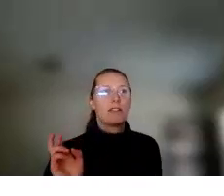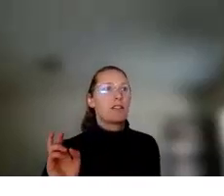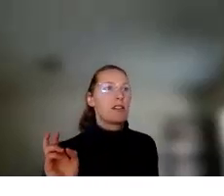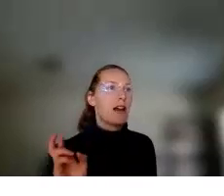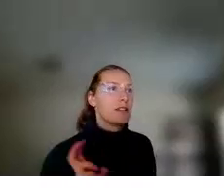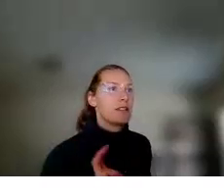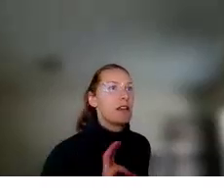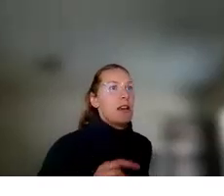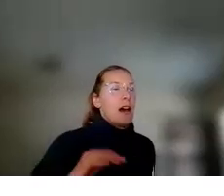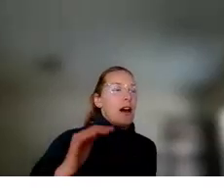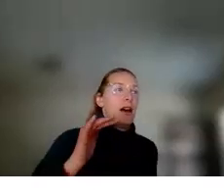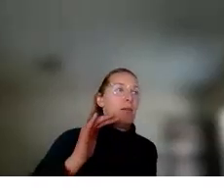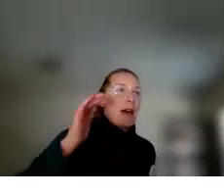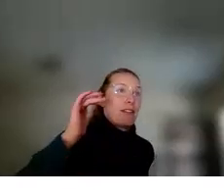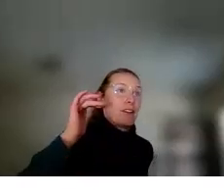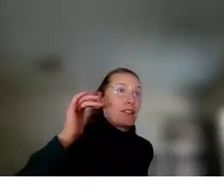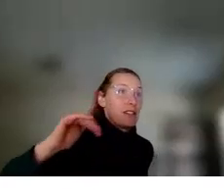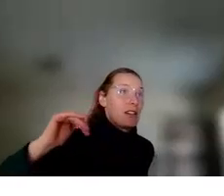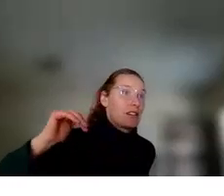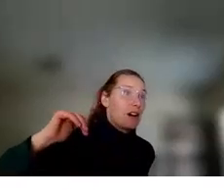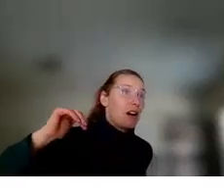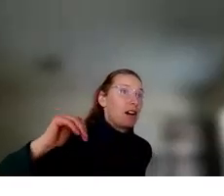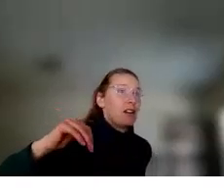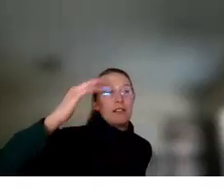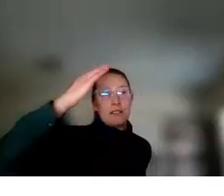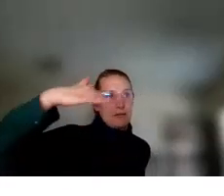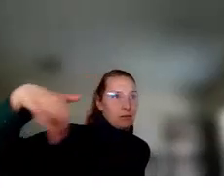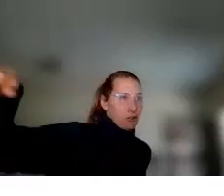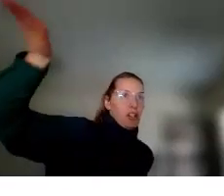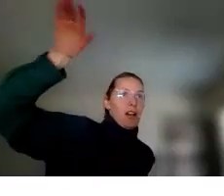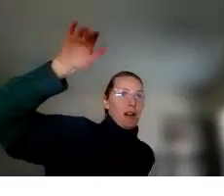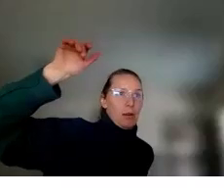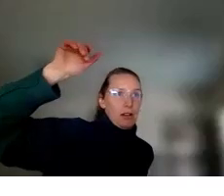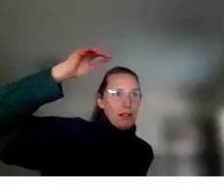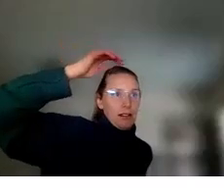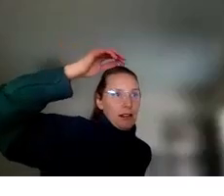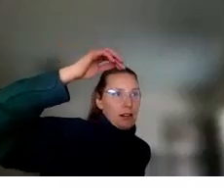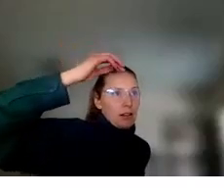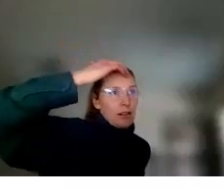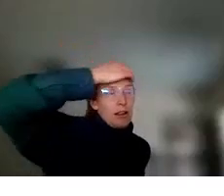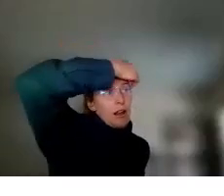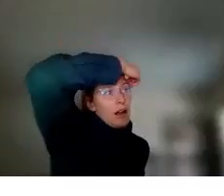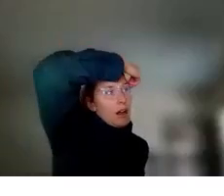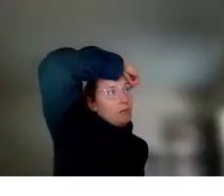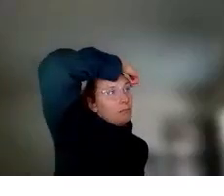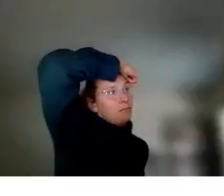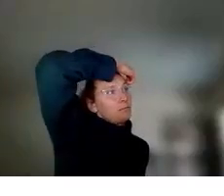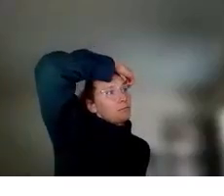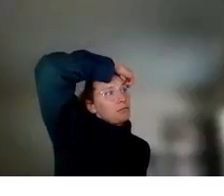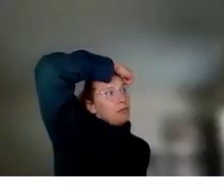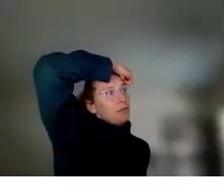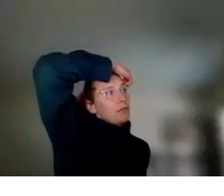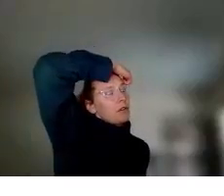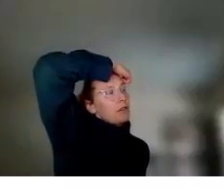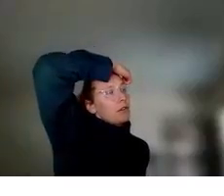use IHSS, at their CSR July 1 and later.